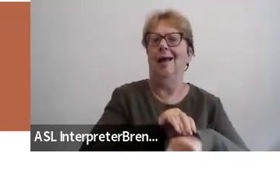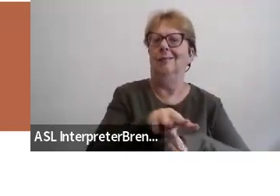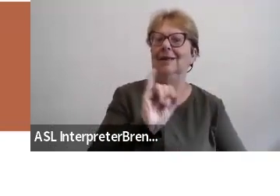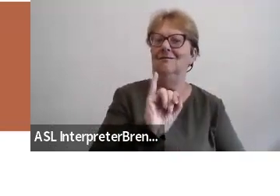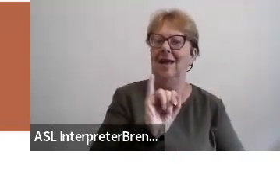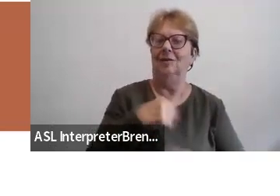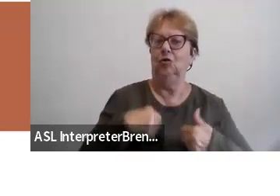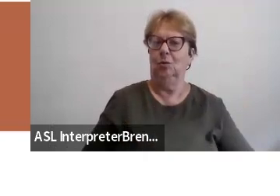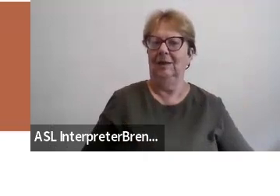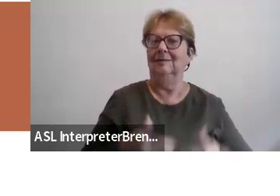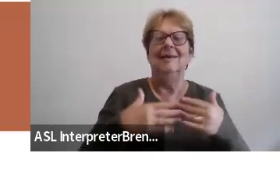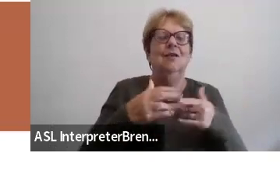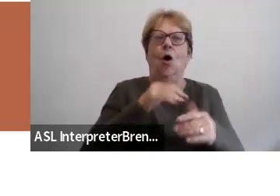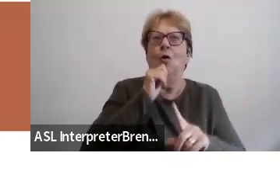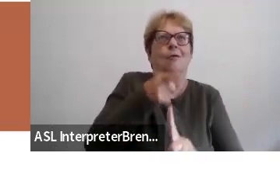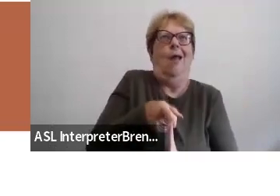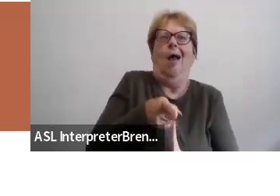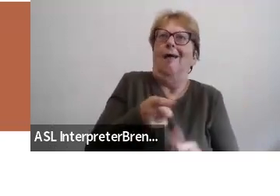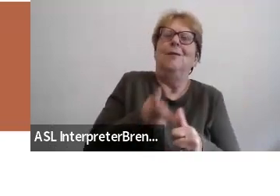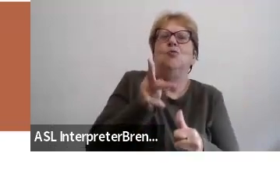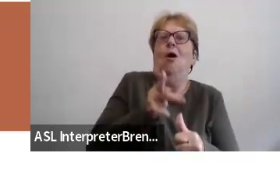though humans aren't the primary